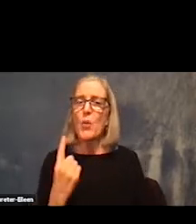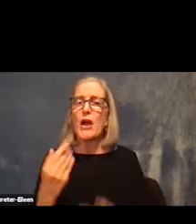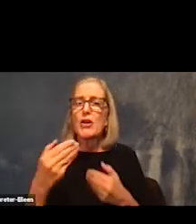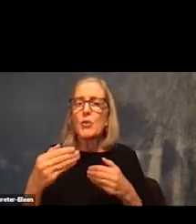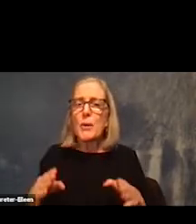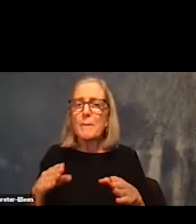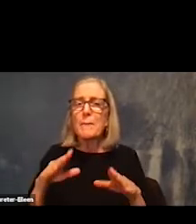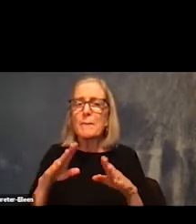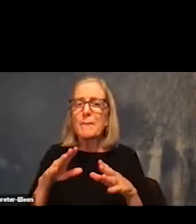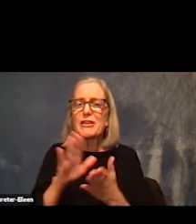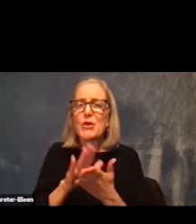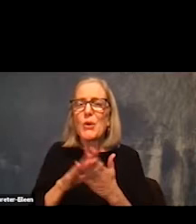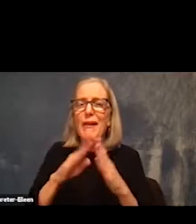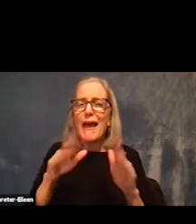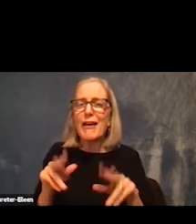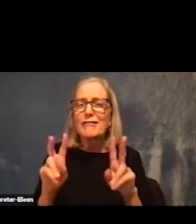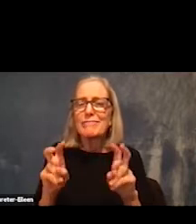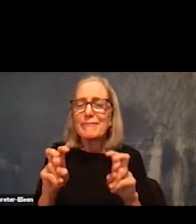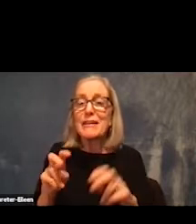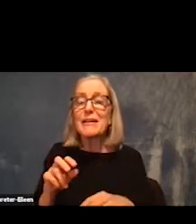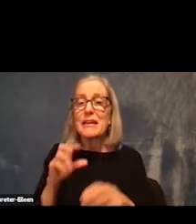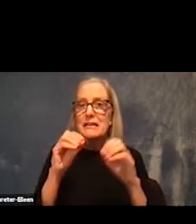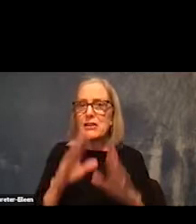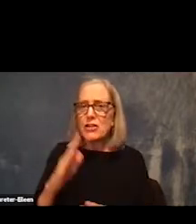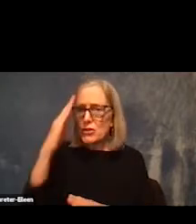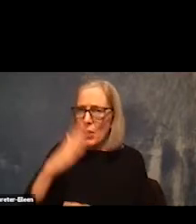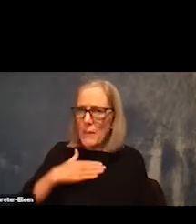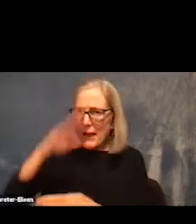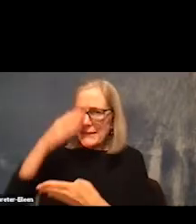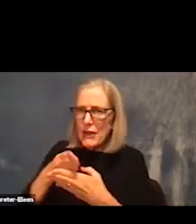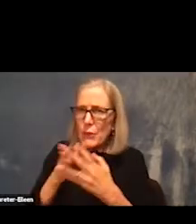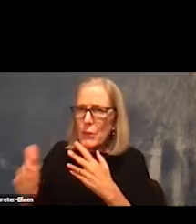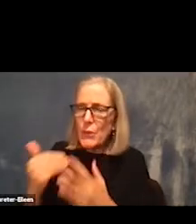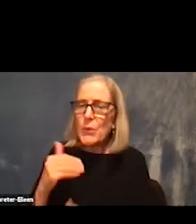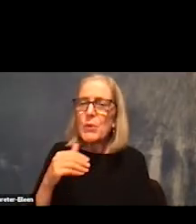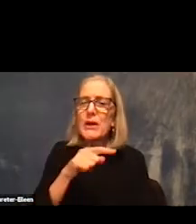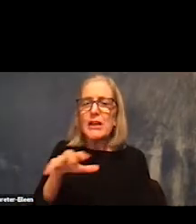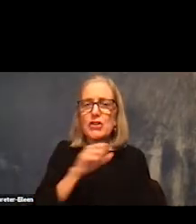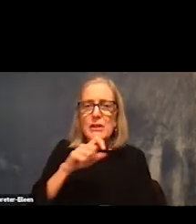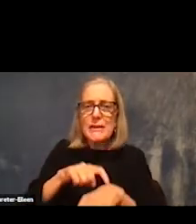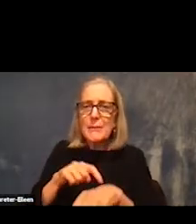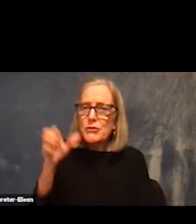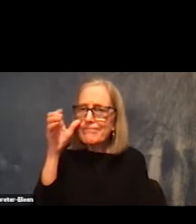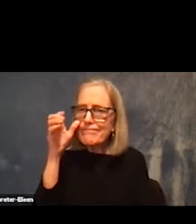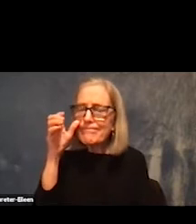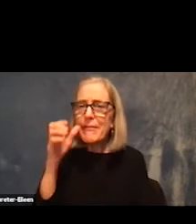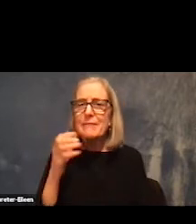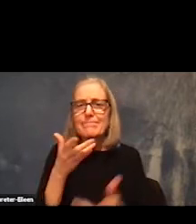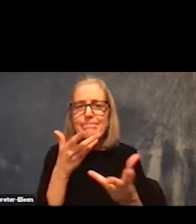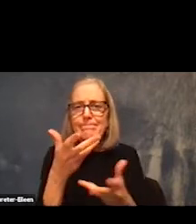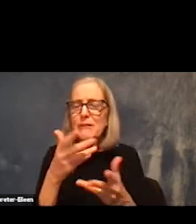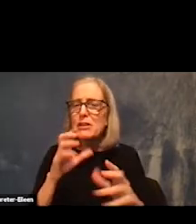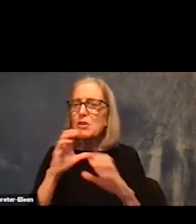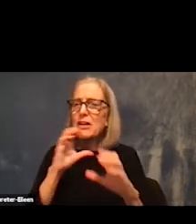my son way beyond a number and a set of test scores. They took time to listen. They engaged in regular communication with me.